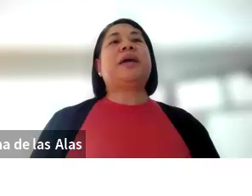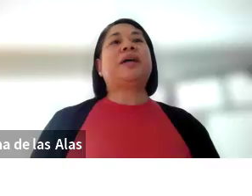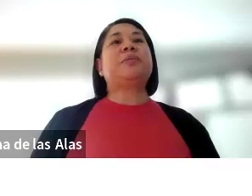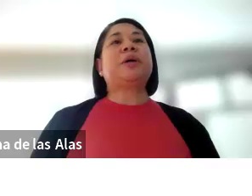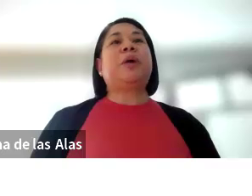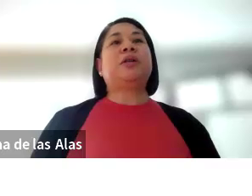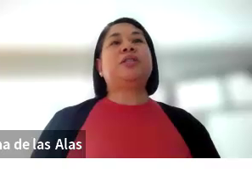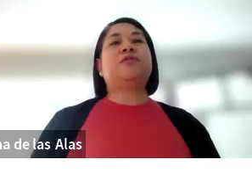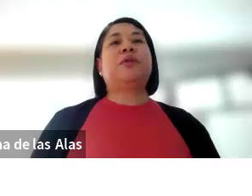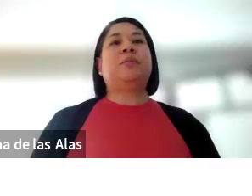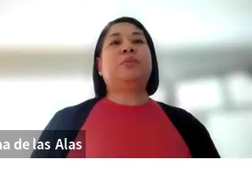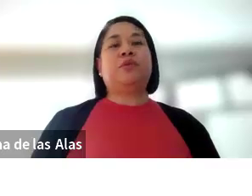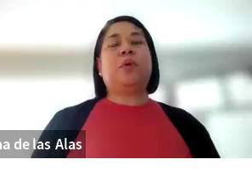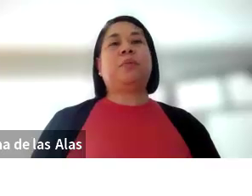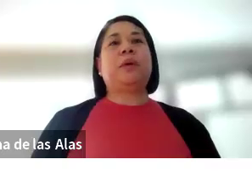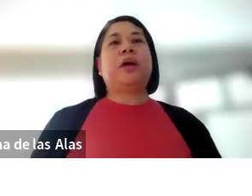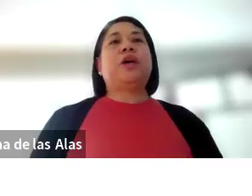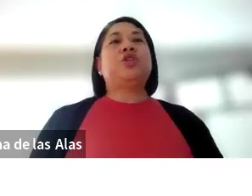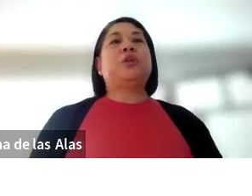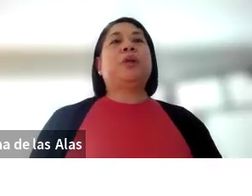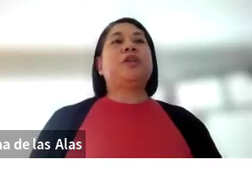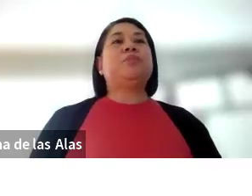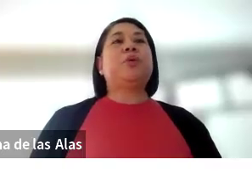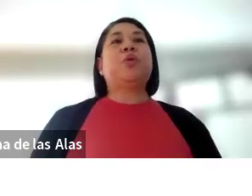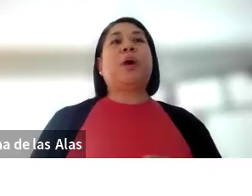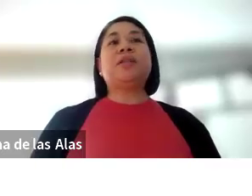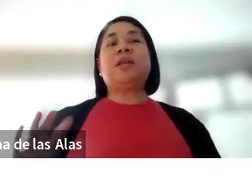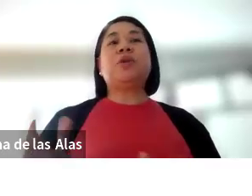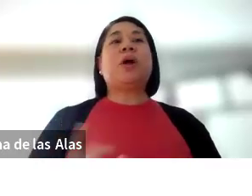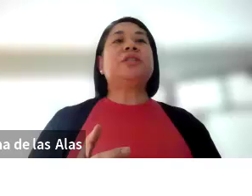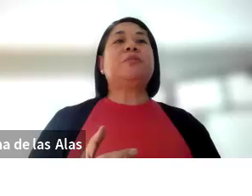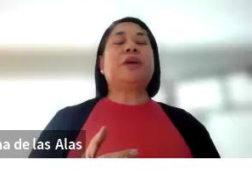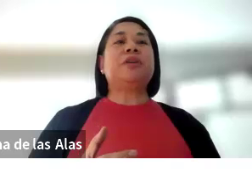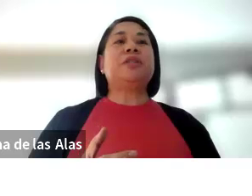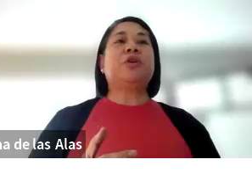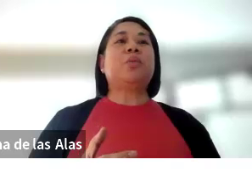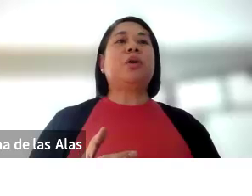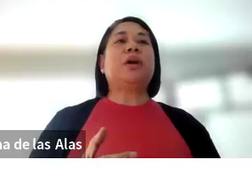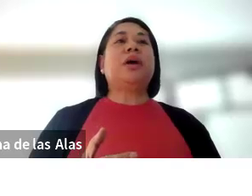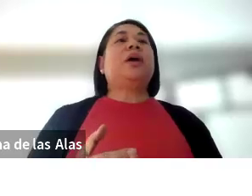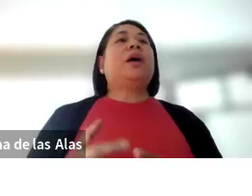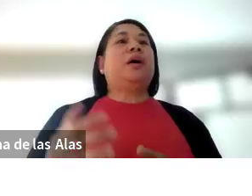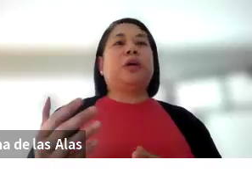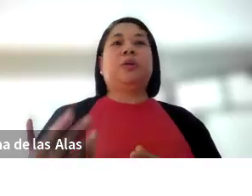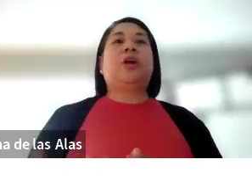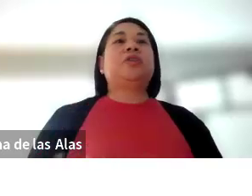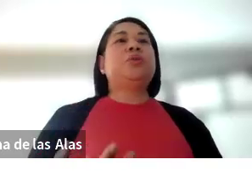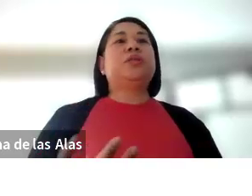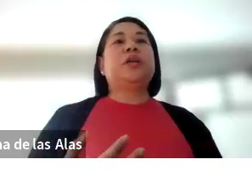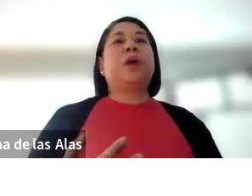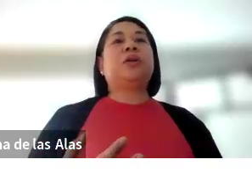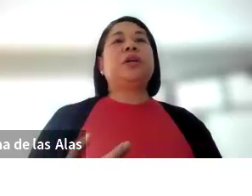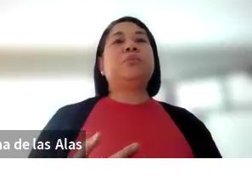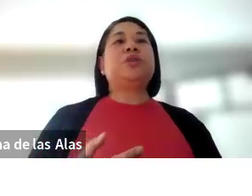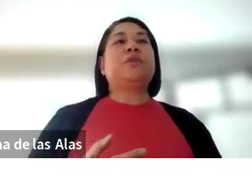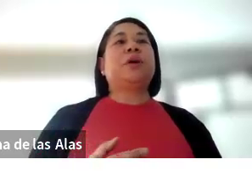disabilities, and academic policy reform. She applies both quantitative and qualitative methods in her work, including longitudinal